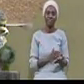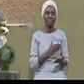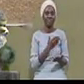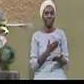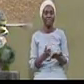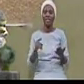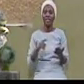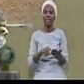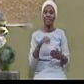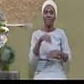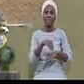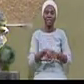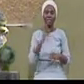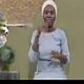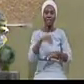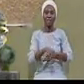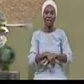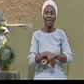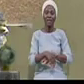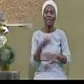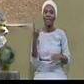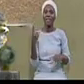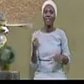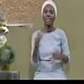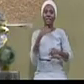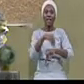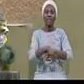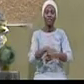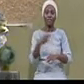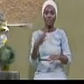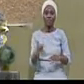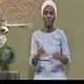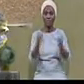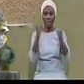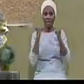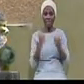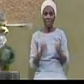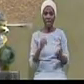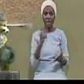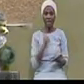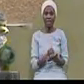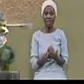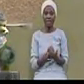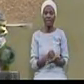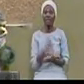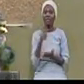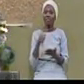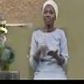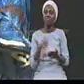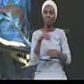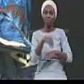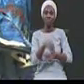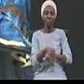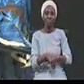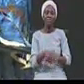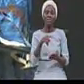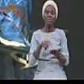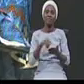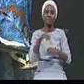the night. Tonight is the night of power, amen.